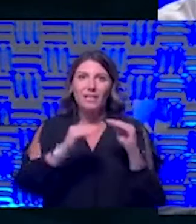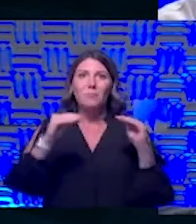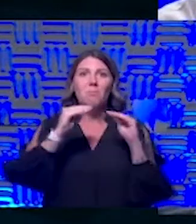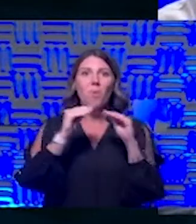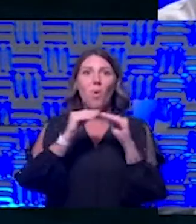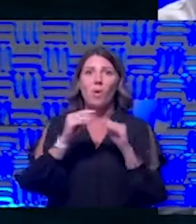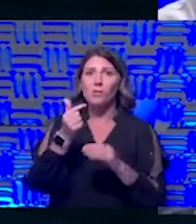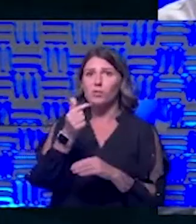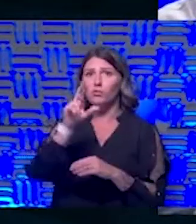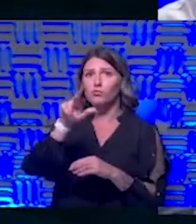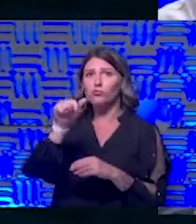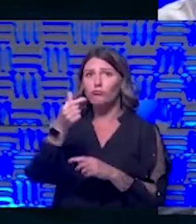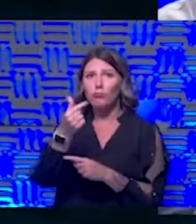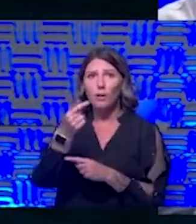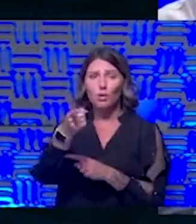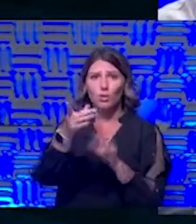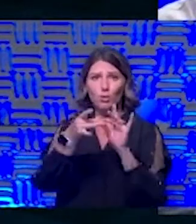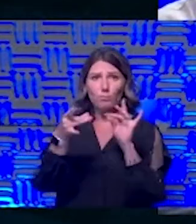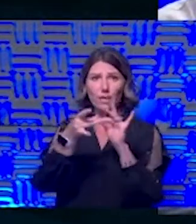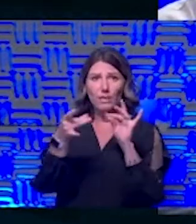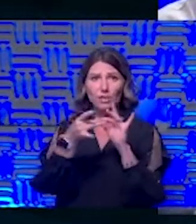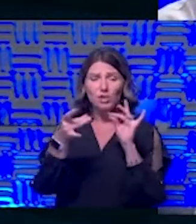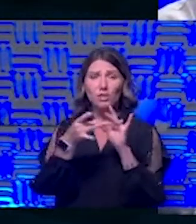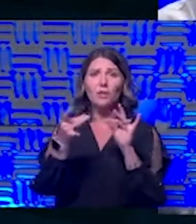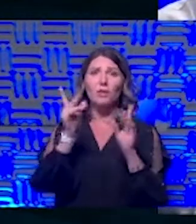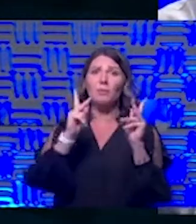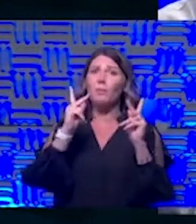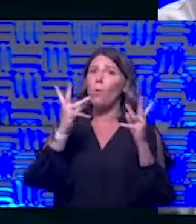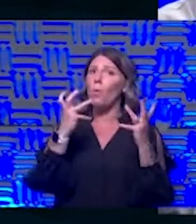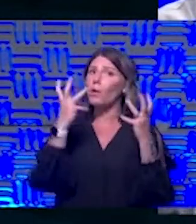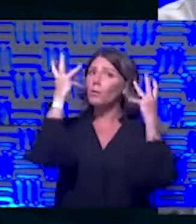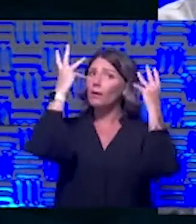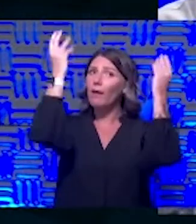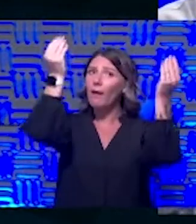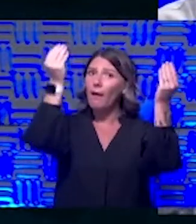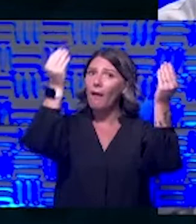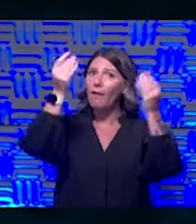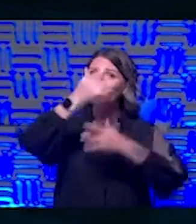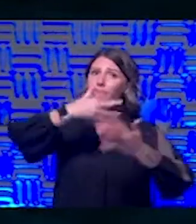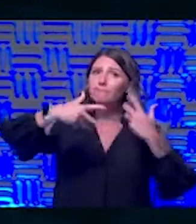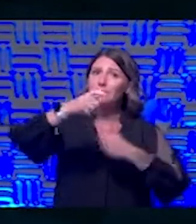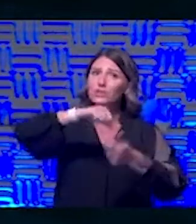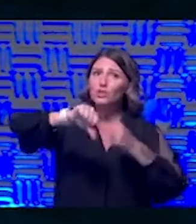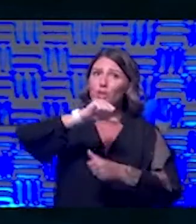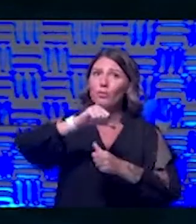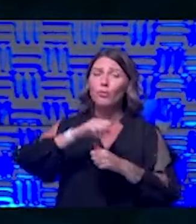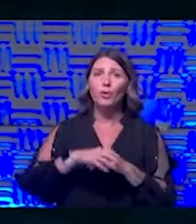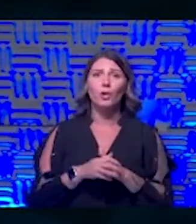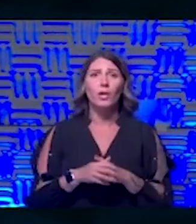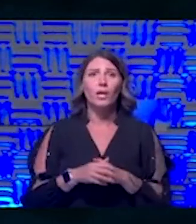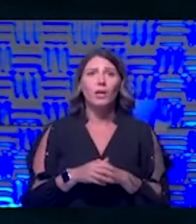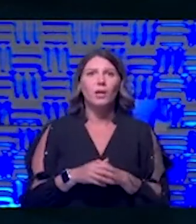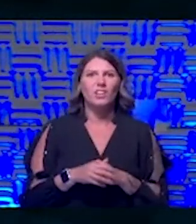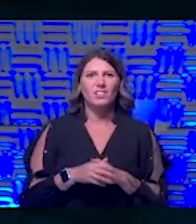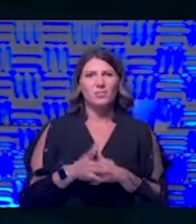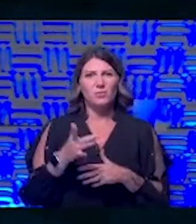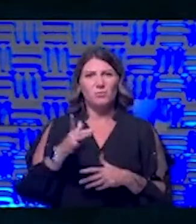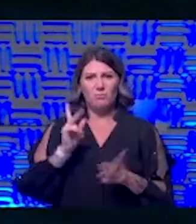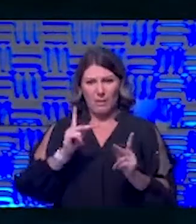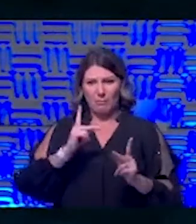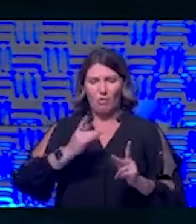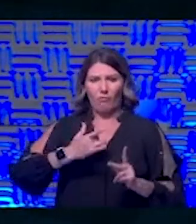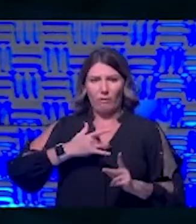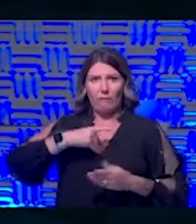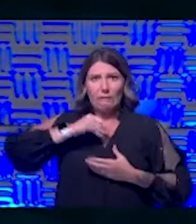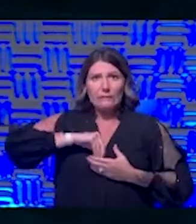You talked a little bit about having people wanting to go back out and they're around each other. Is there a certain need for that socialization that people just feel like they